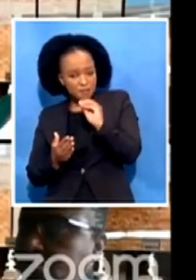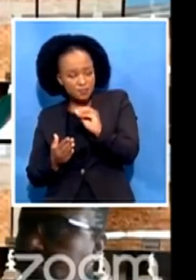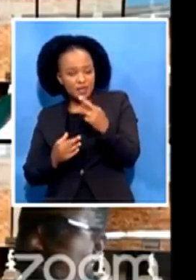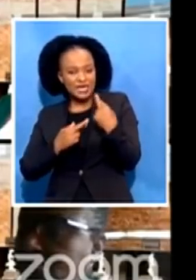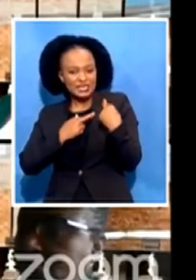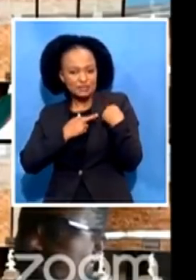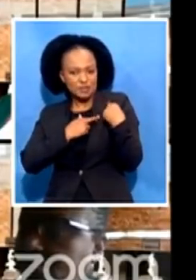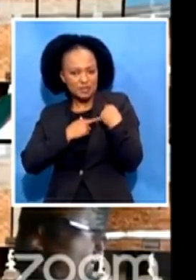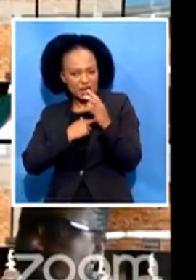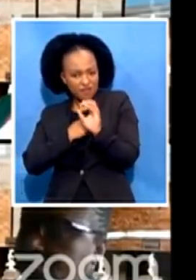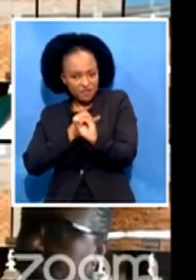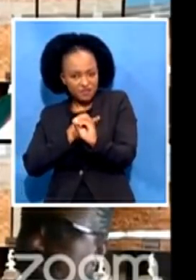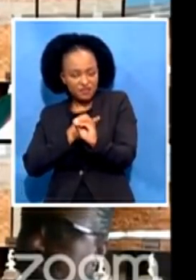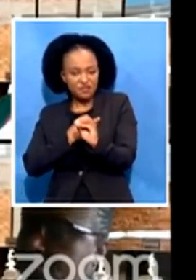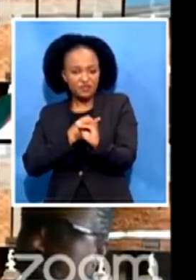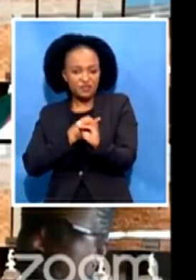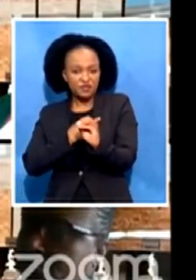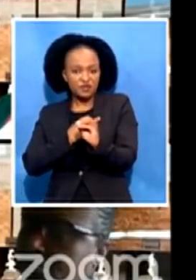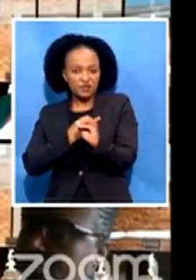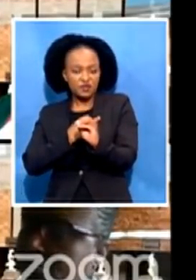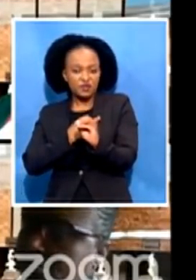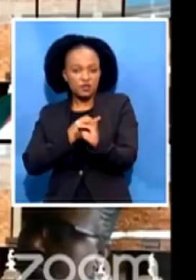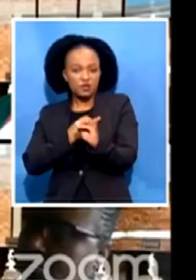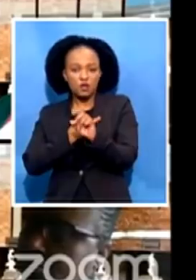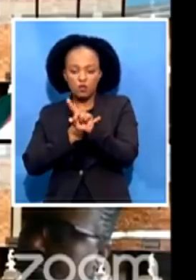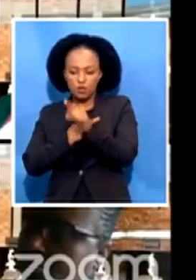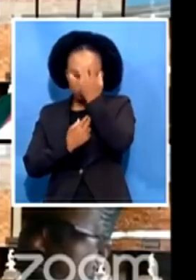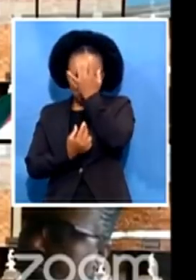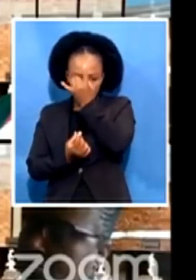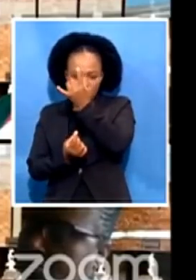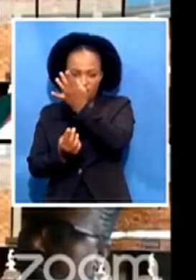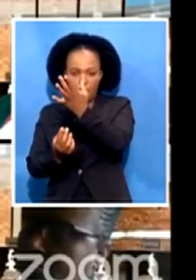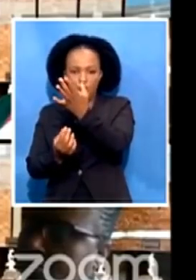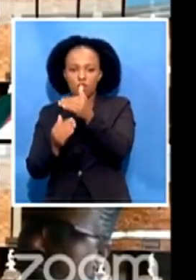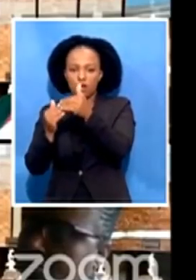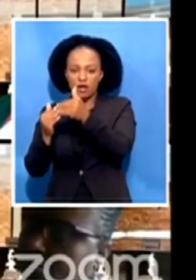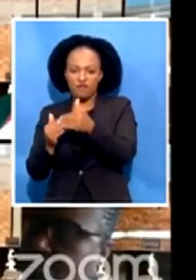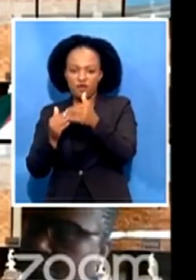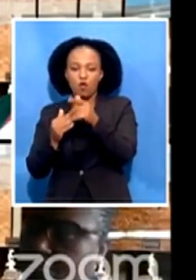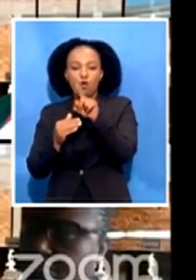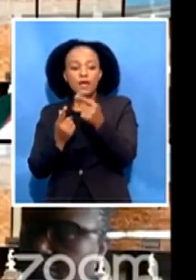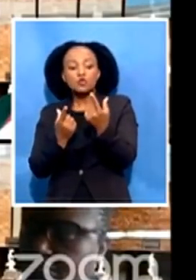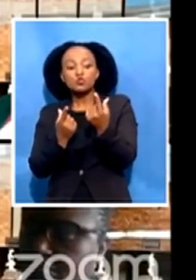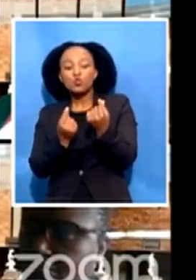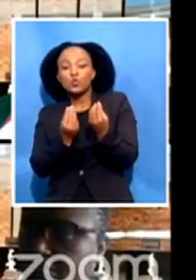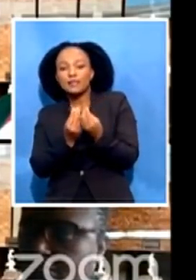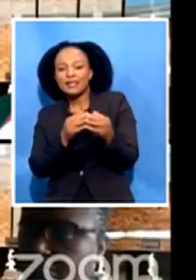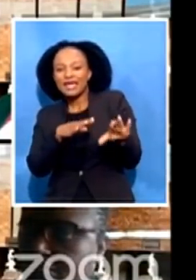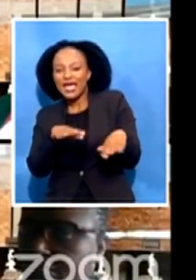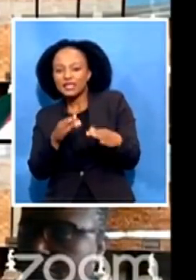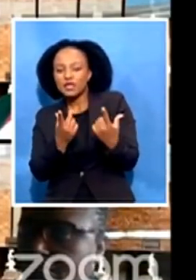alert him of the possible remedial action to be taken. And linked to that, which is the fourth